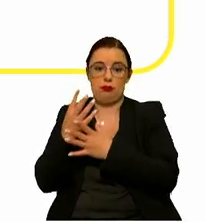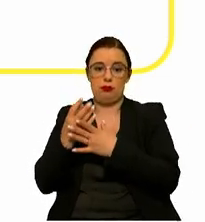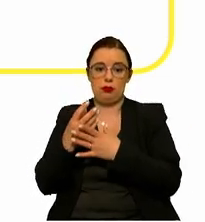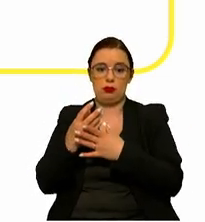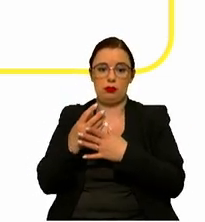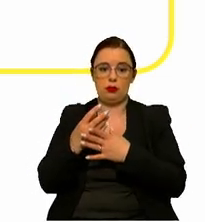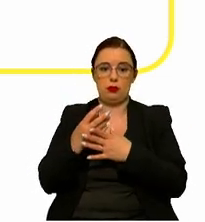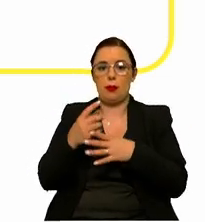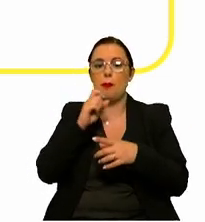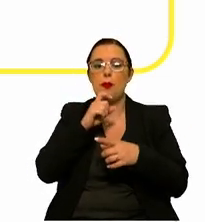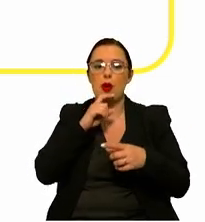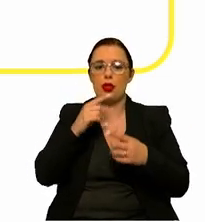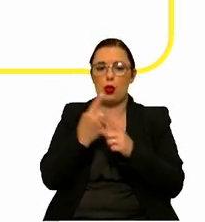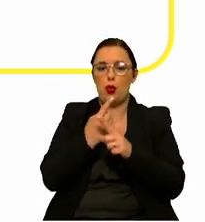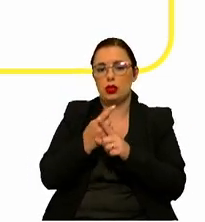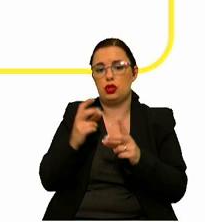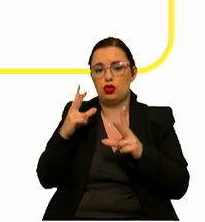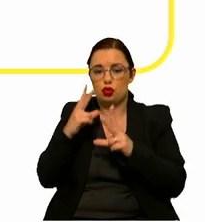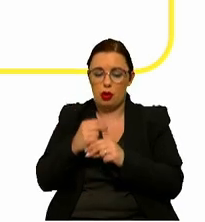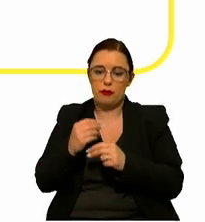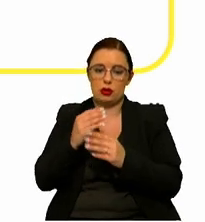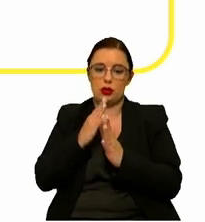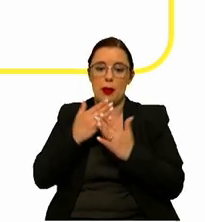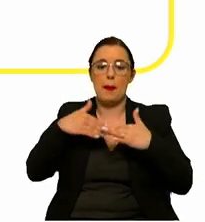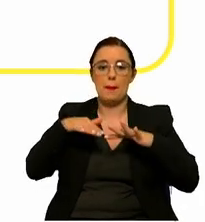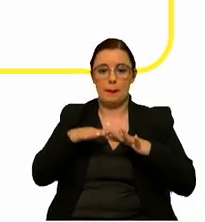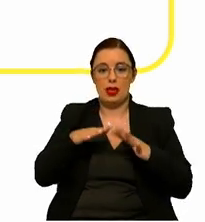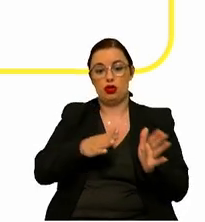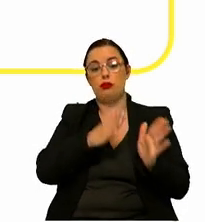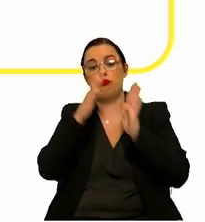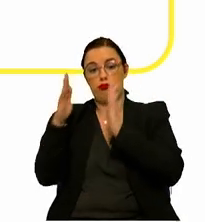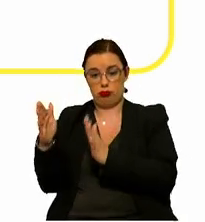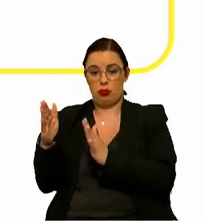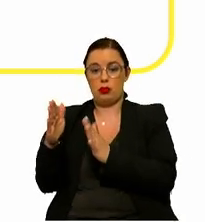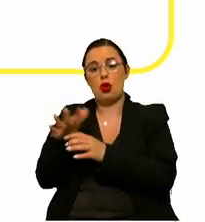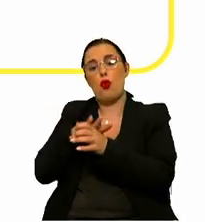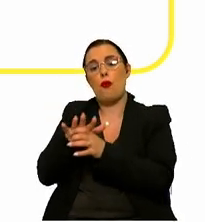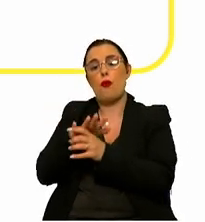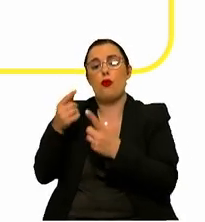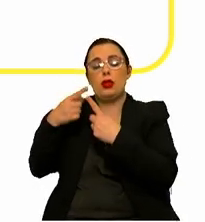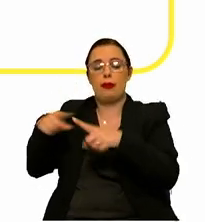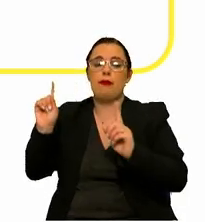the accuracy and factfulness of it. But enterprises are looking at very different use cases, right?